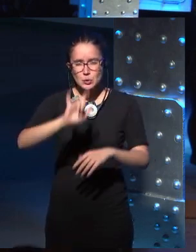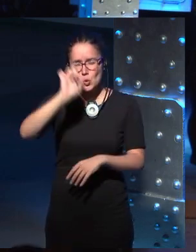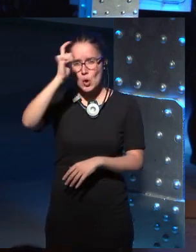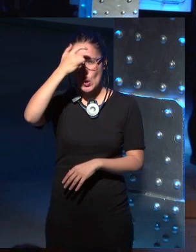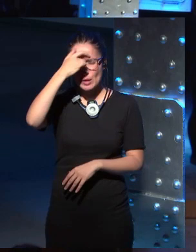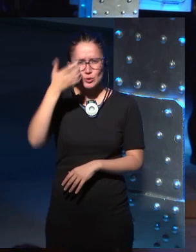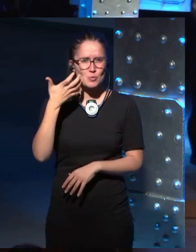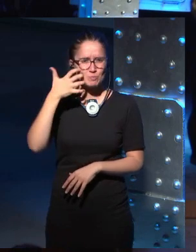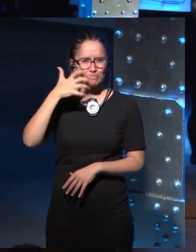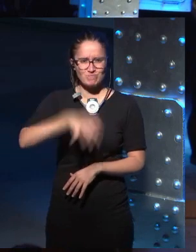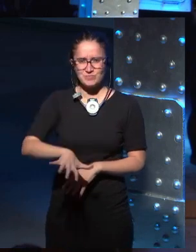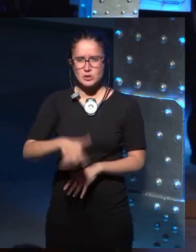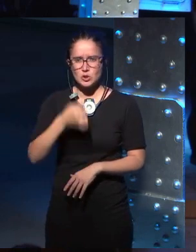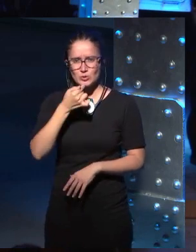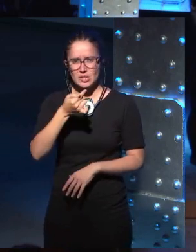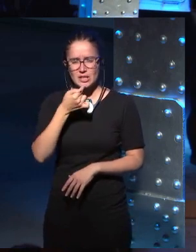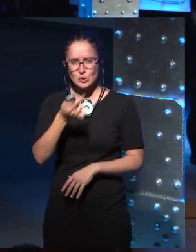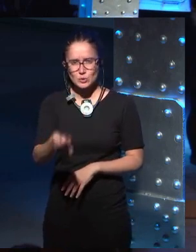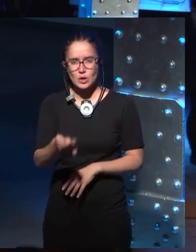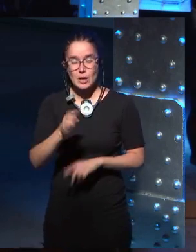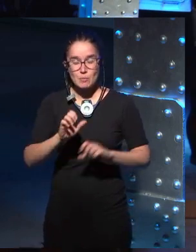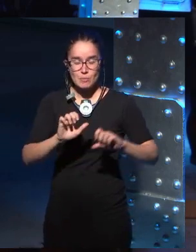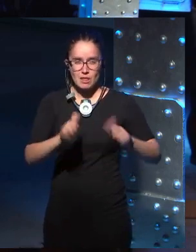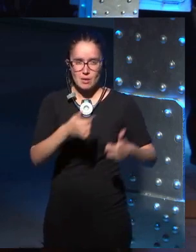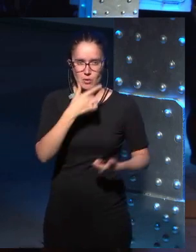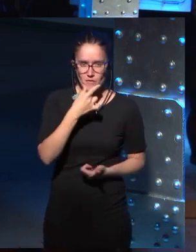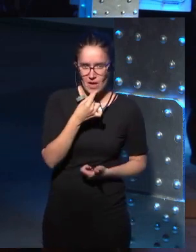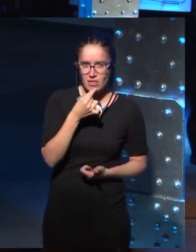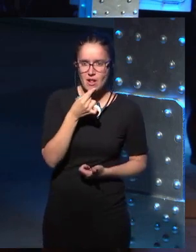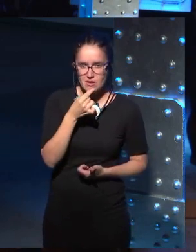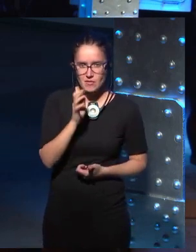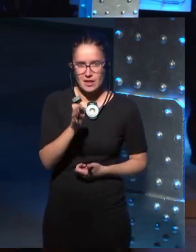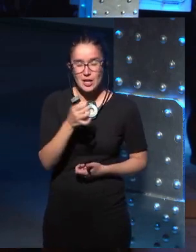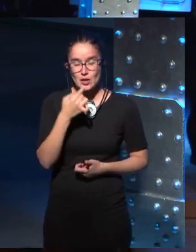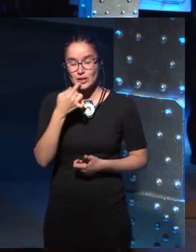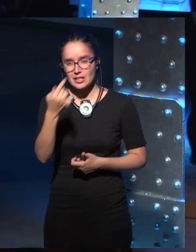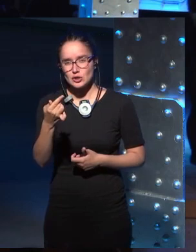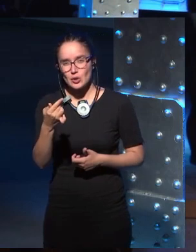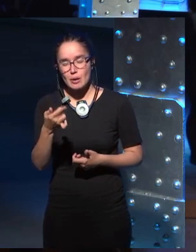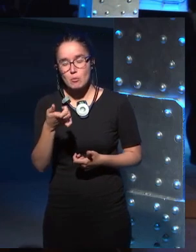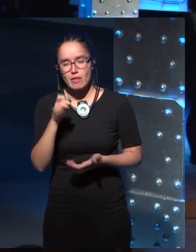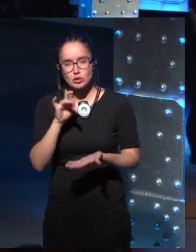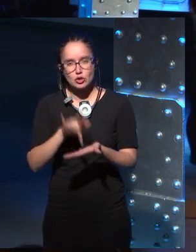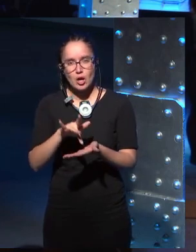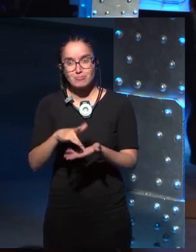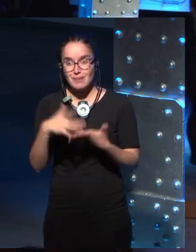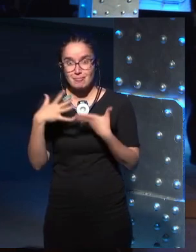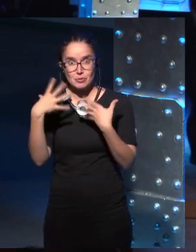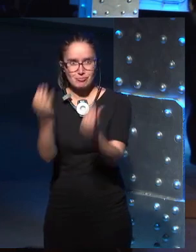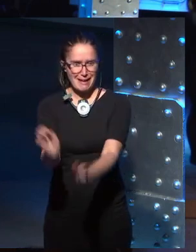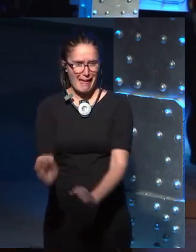So I told you that the beginning of the talk was going to be easy, and I told you that at some stage you won't understand anything